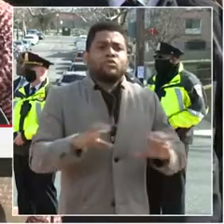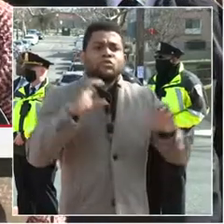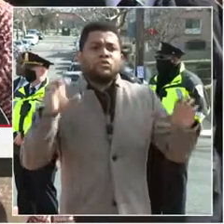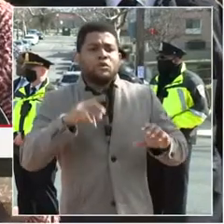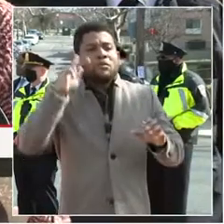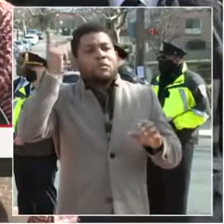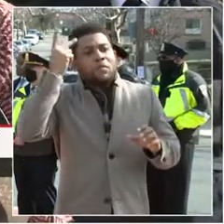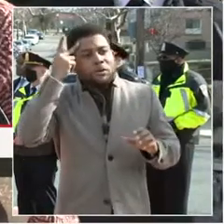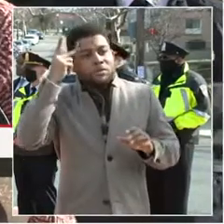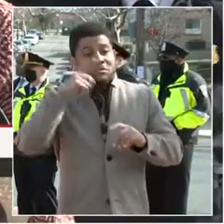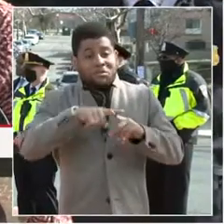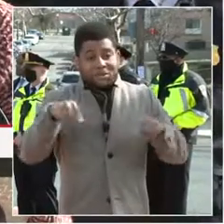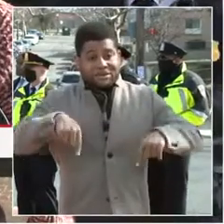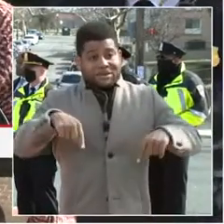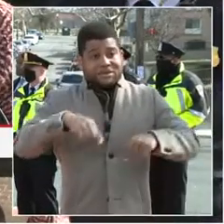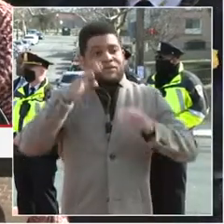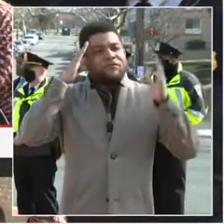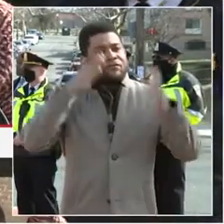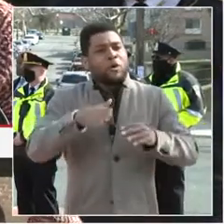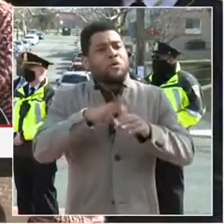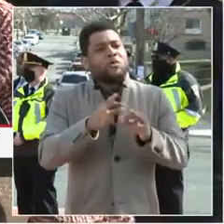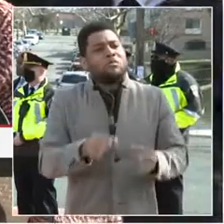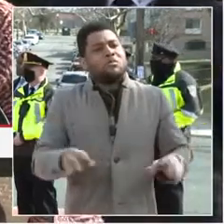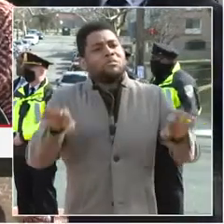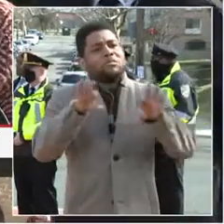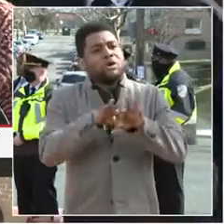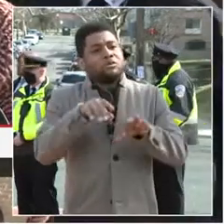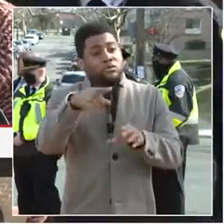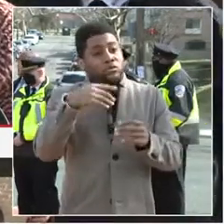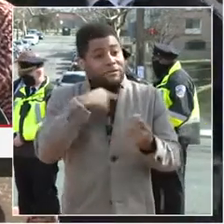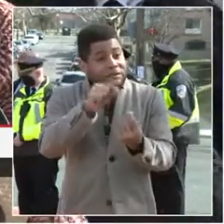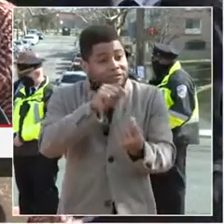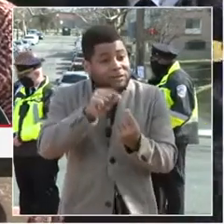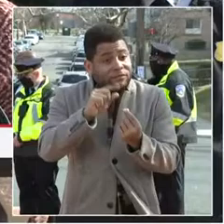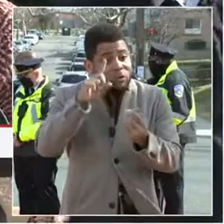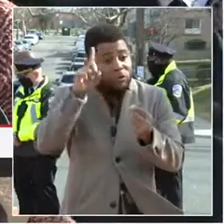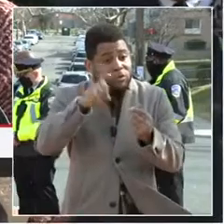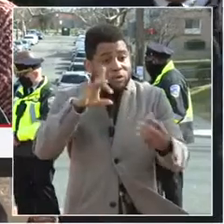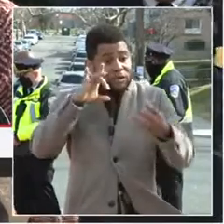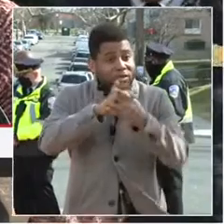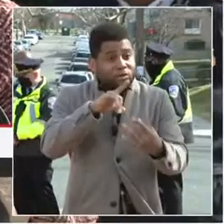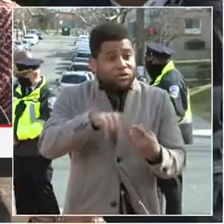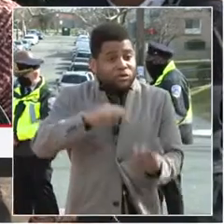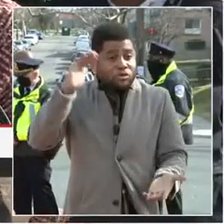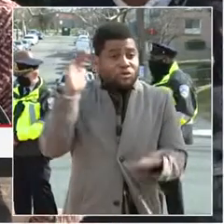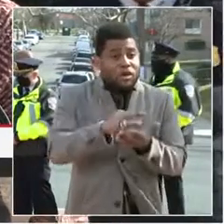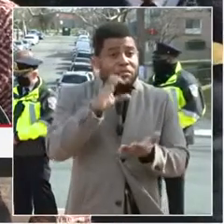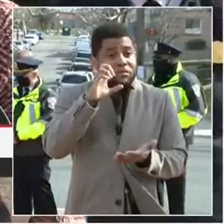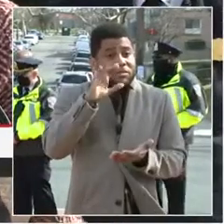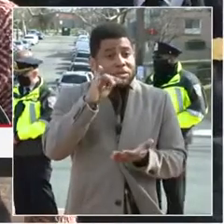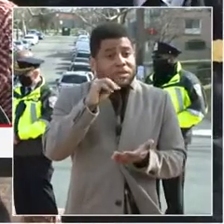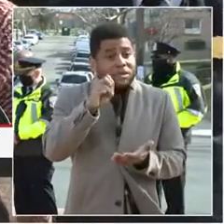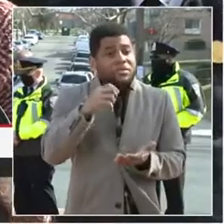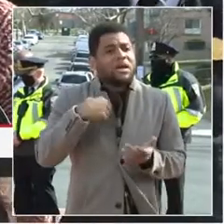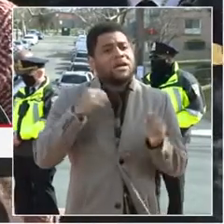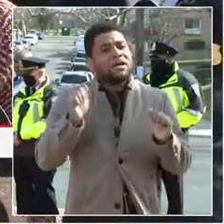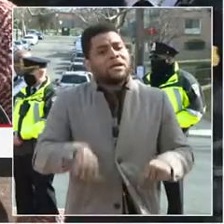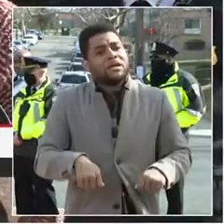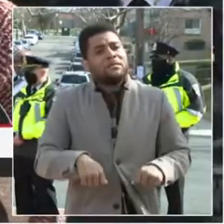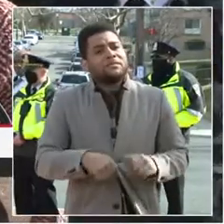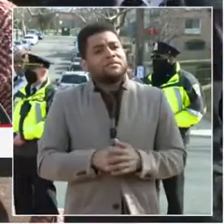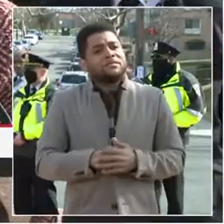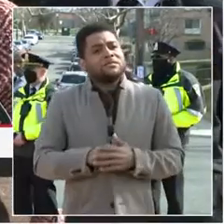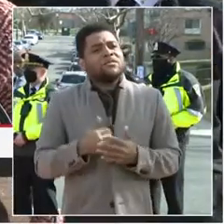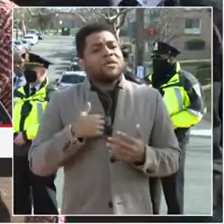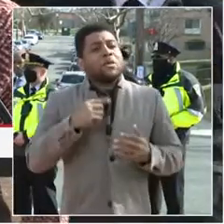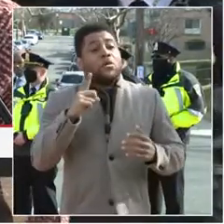important for that. So if you have a specific question about crime fighting, I'll answer it. Respectfully, Mayor, yes. For the residents of D.C.